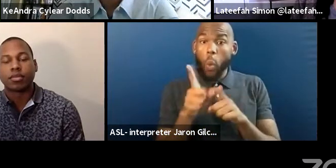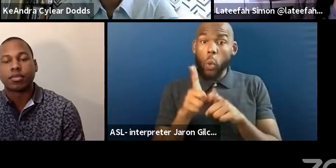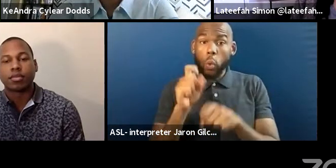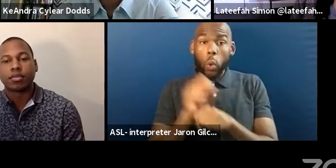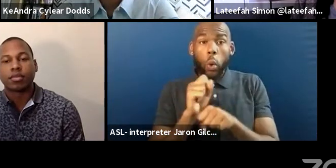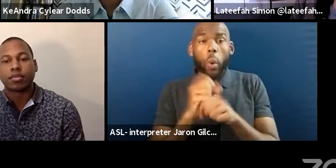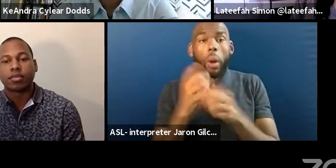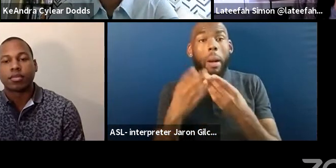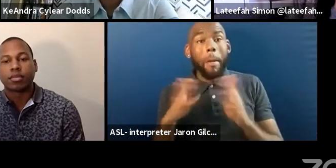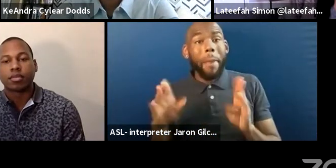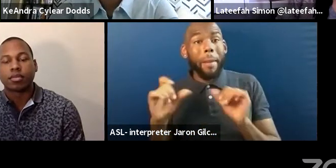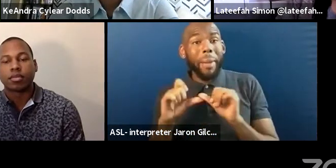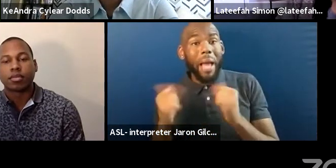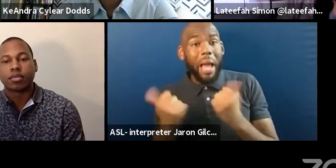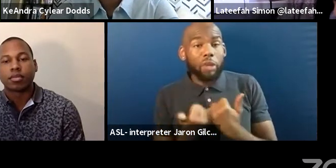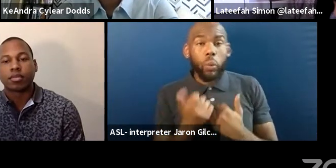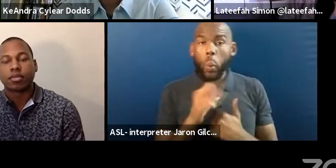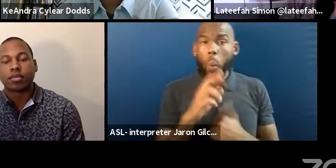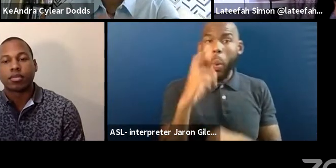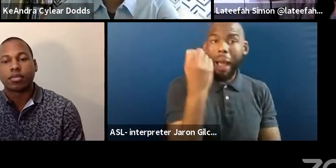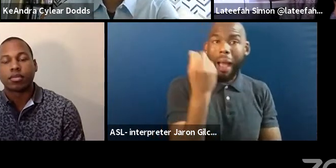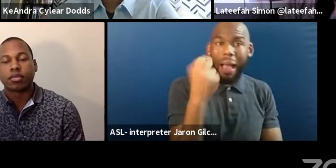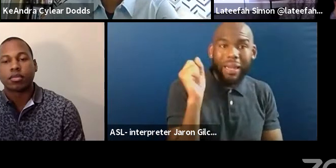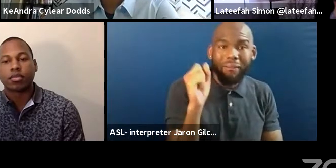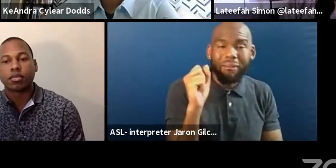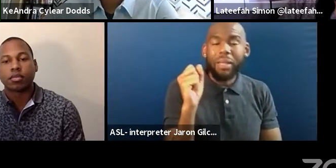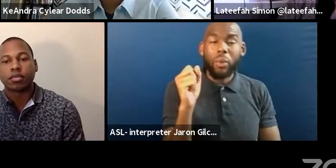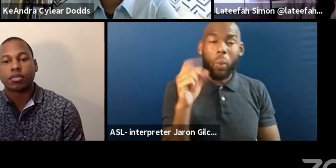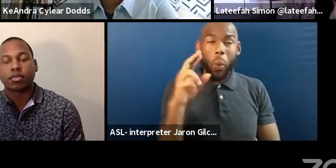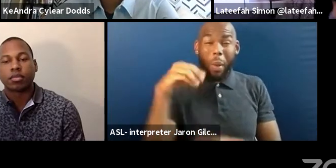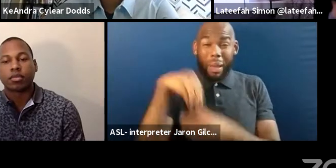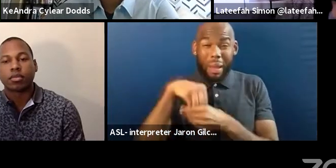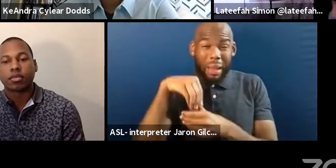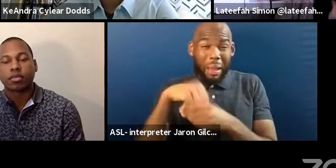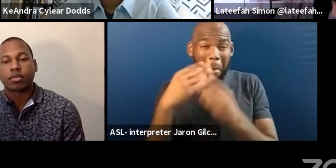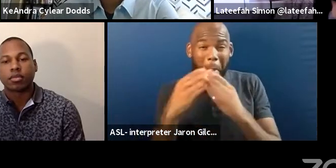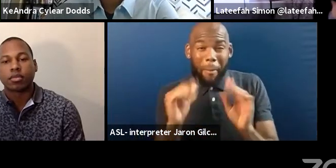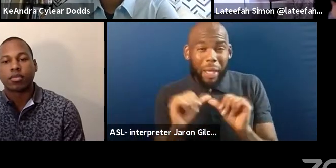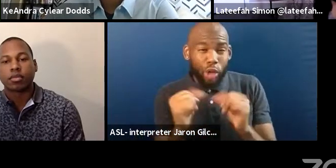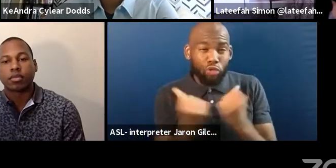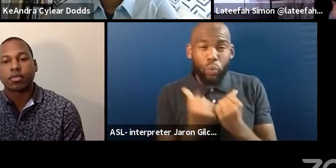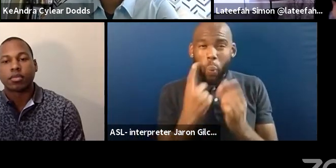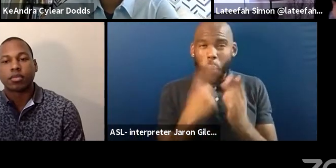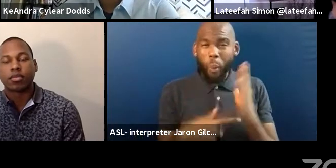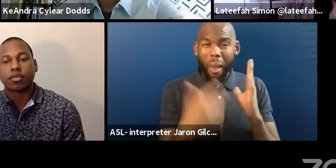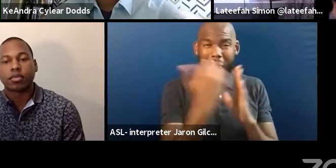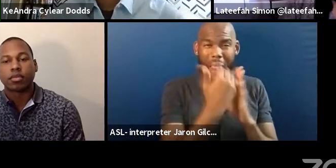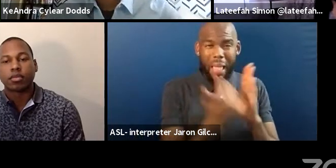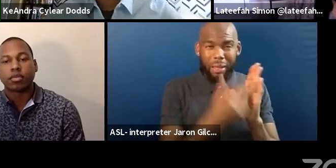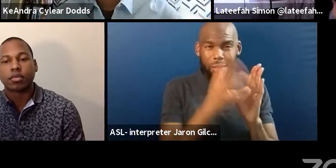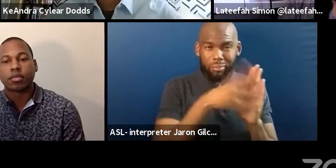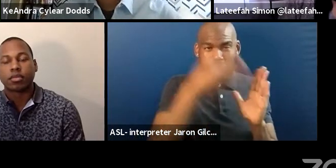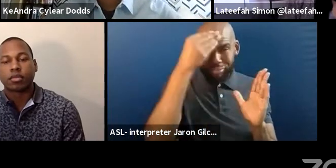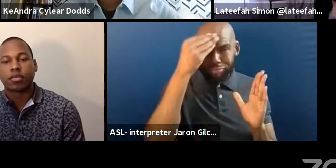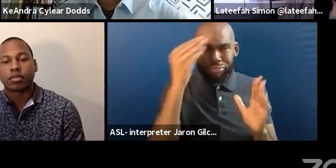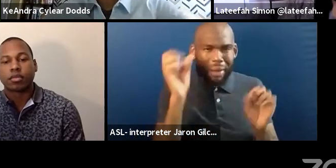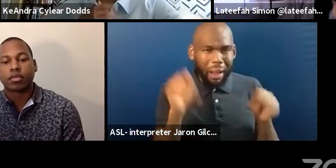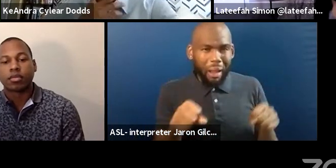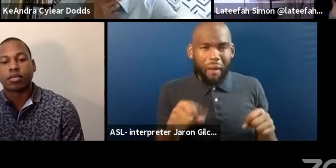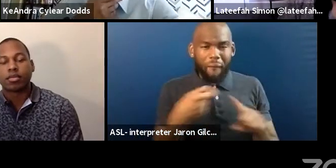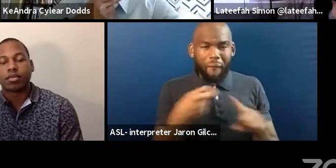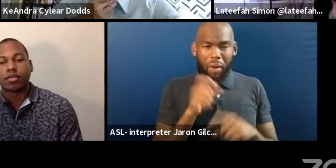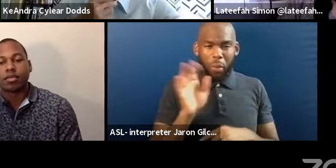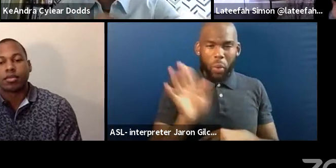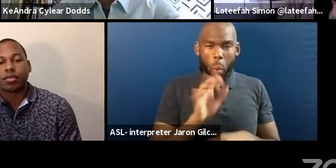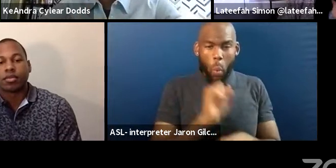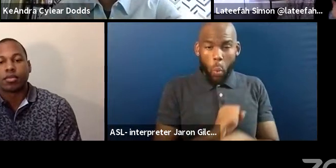agency or are activists looking to move public agencies, what lessons can they take from the work you've done?